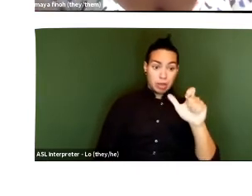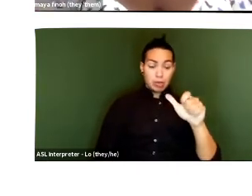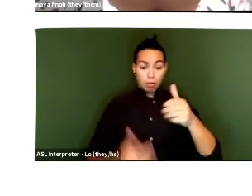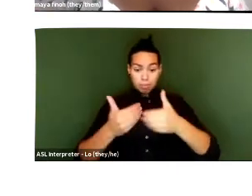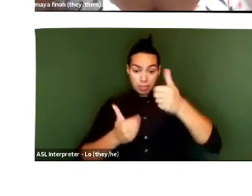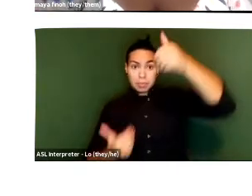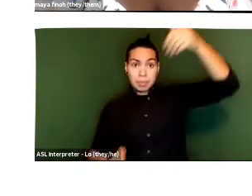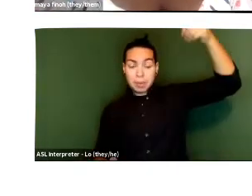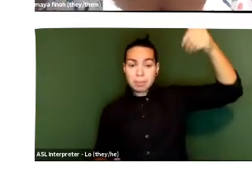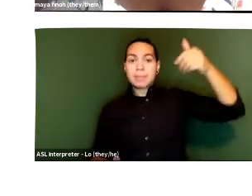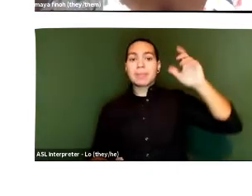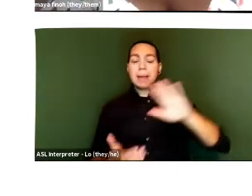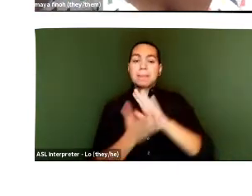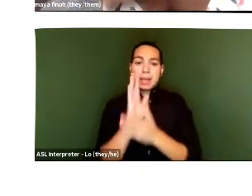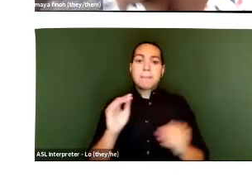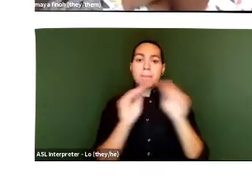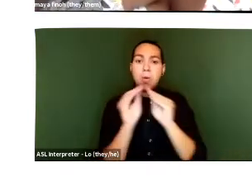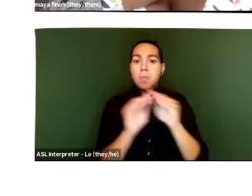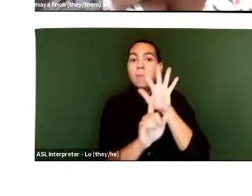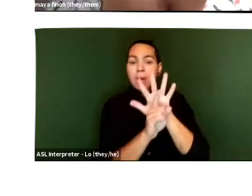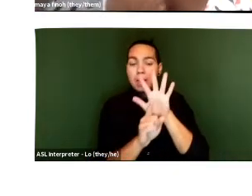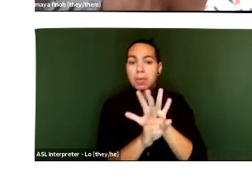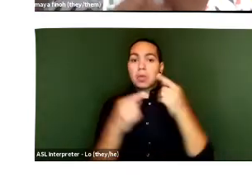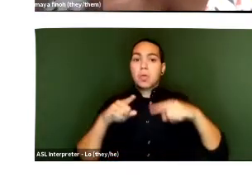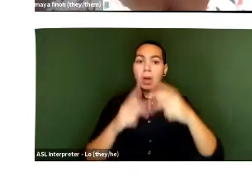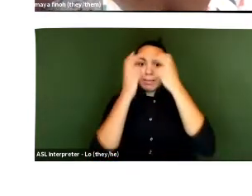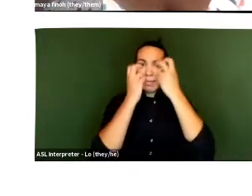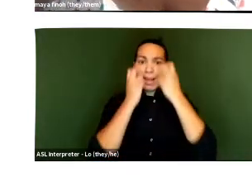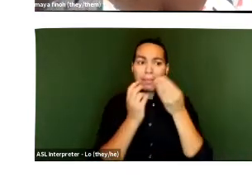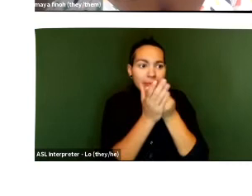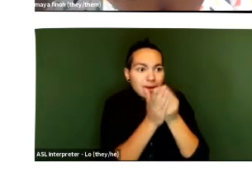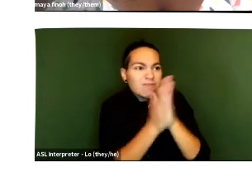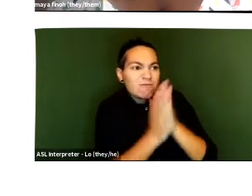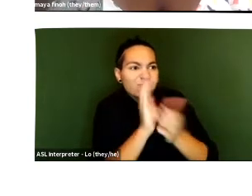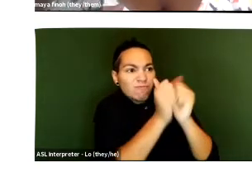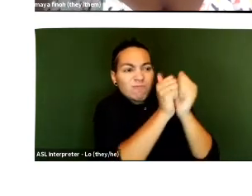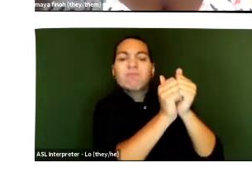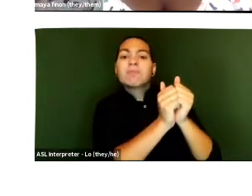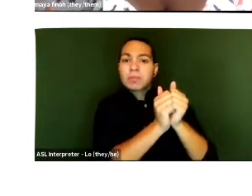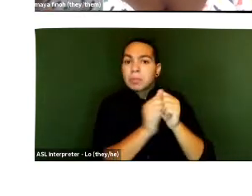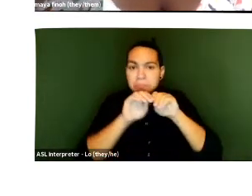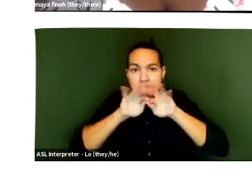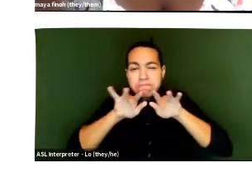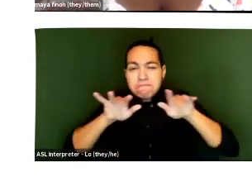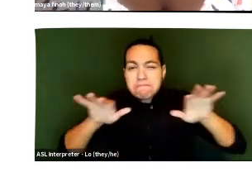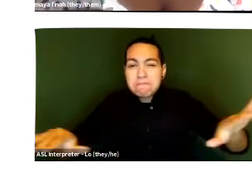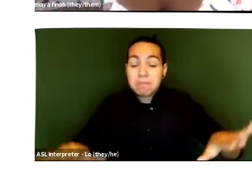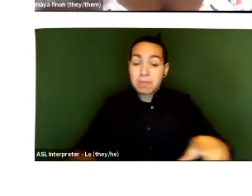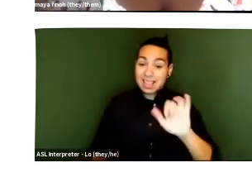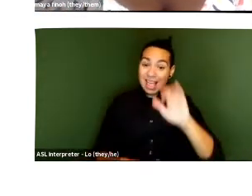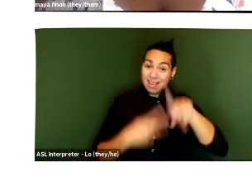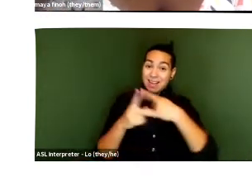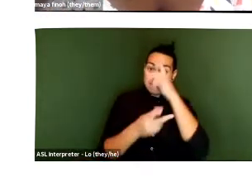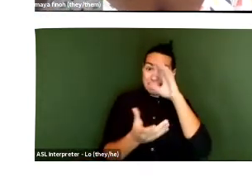as capitalism violently expanded. And we can especially see these ideologies being disseminated in